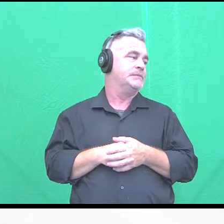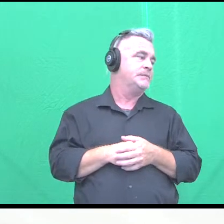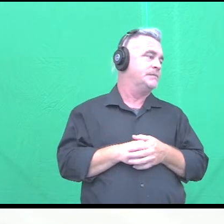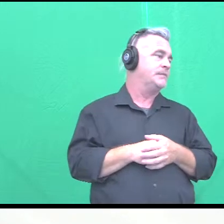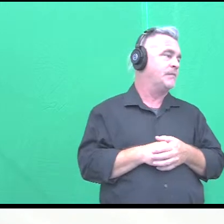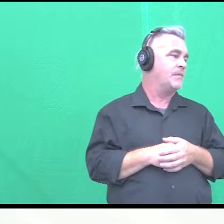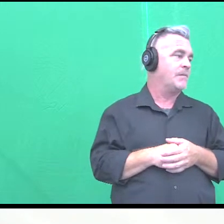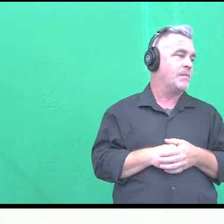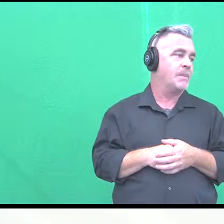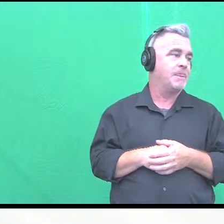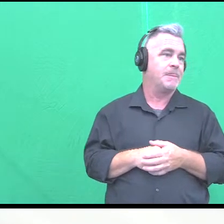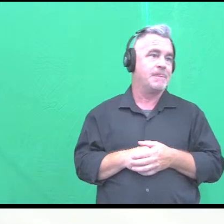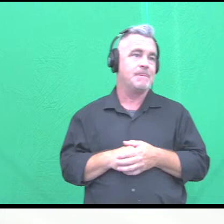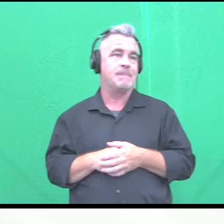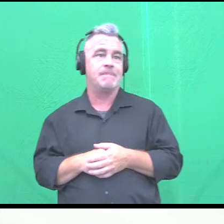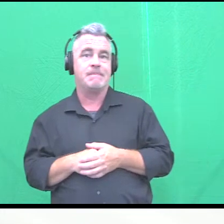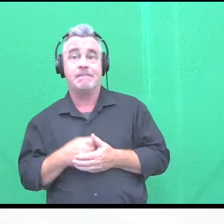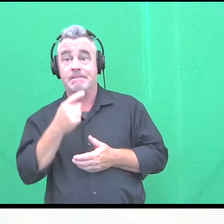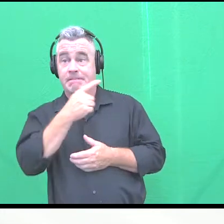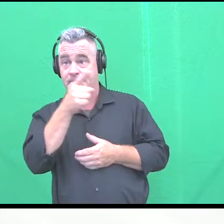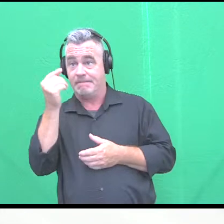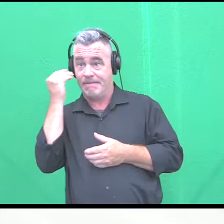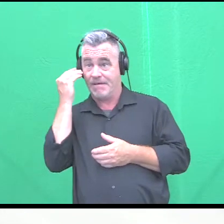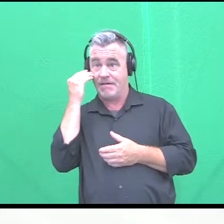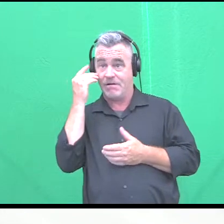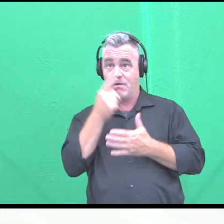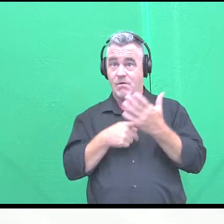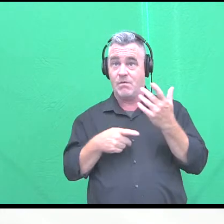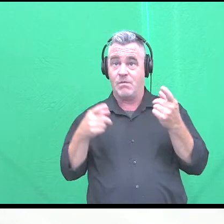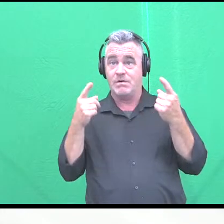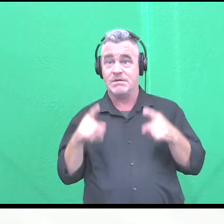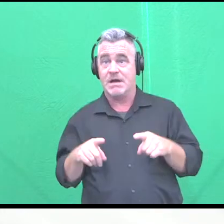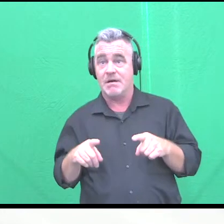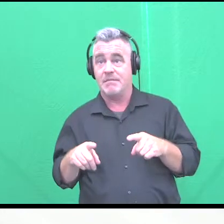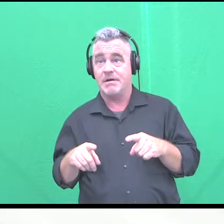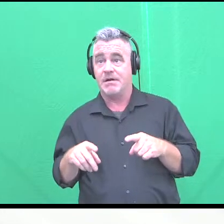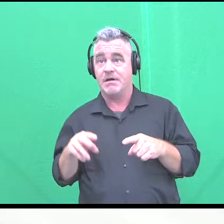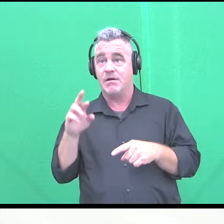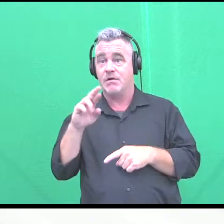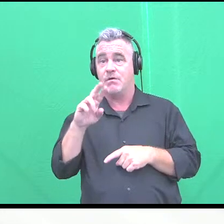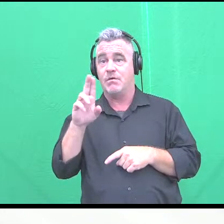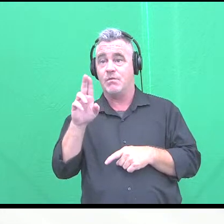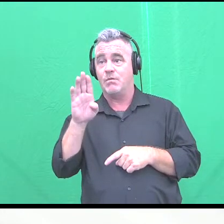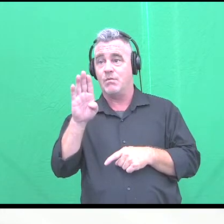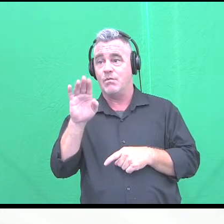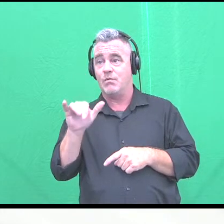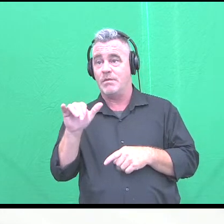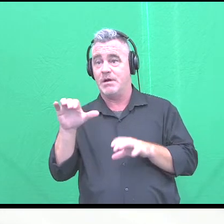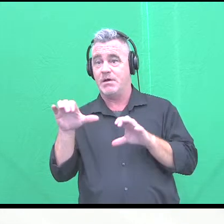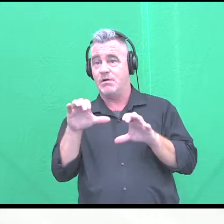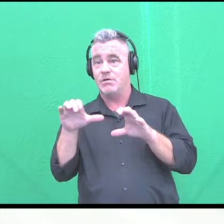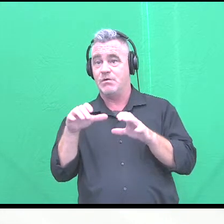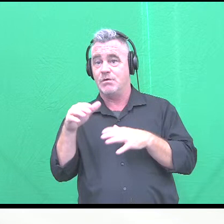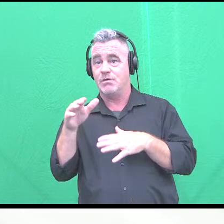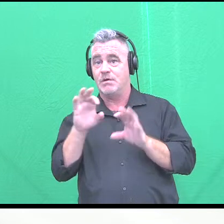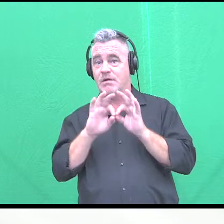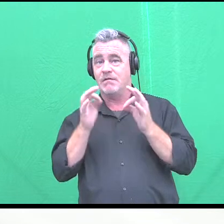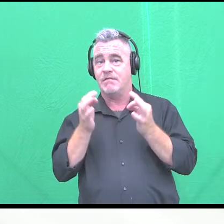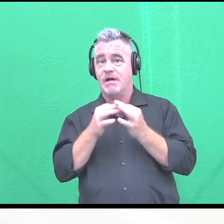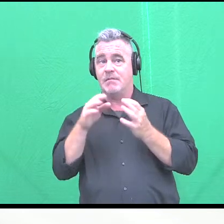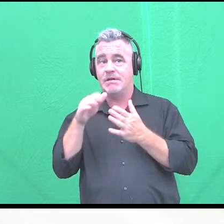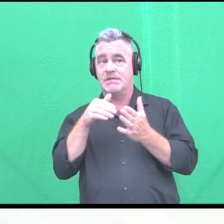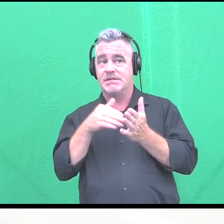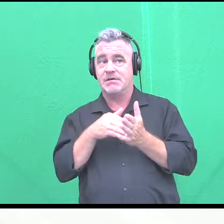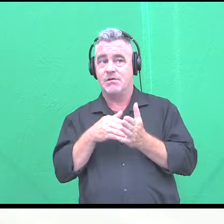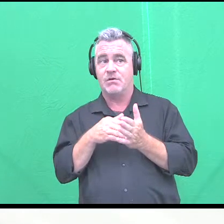think, are well aware of everything that Ruby Rivera and her team does at the Family Engagement Center. What I've listed